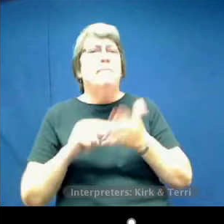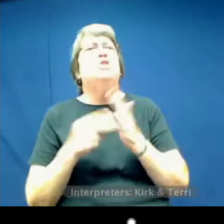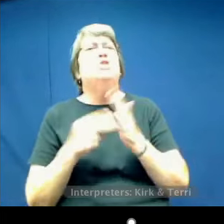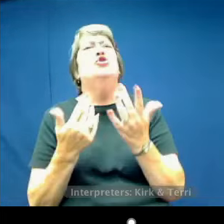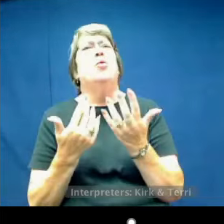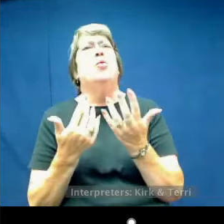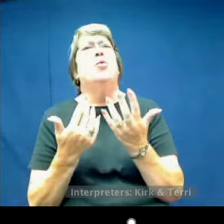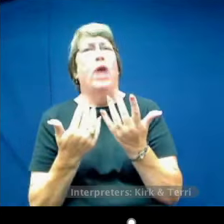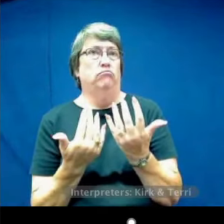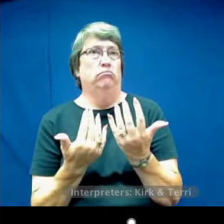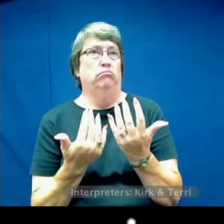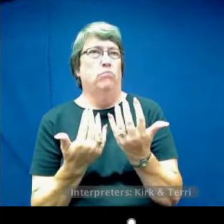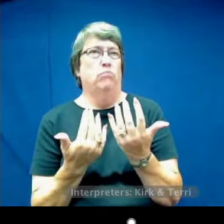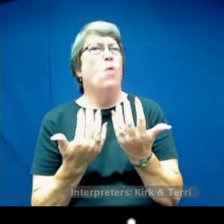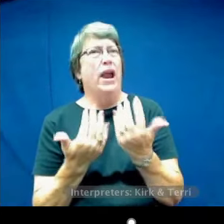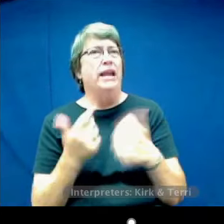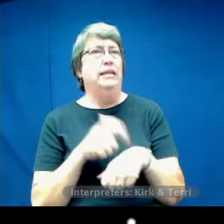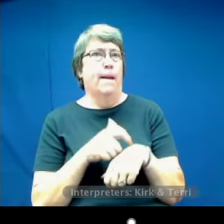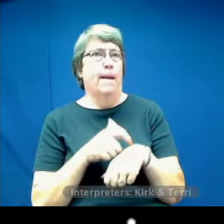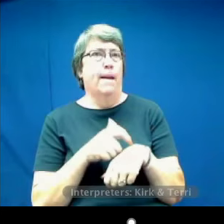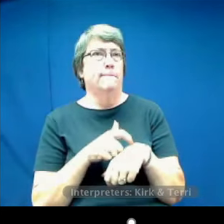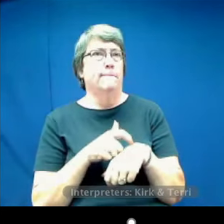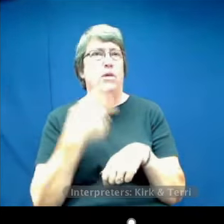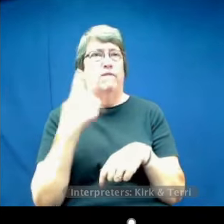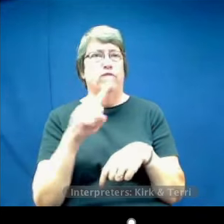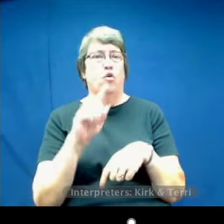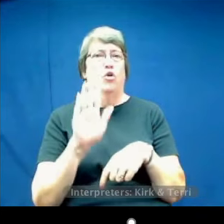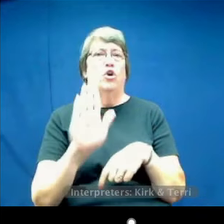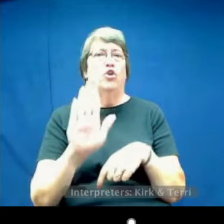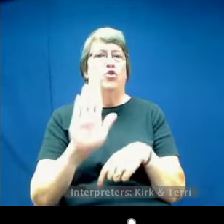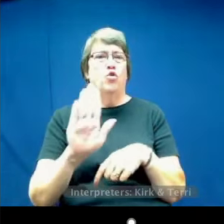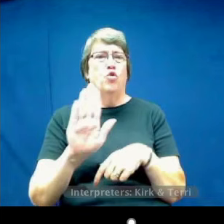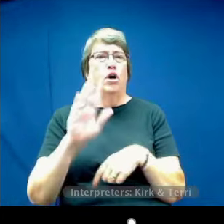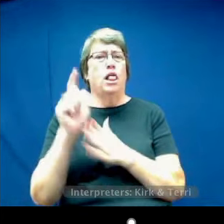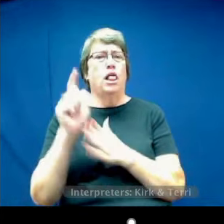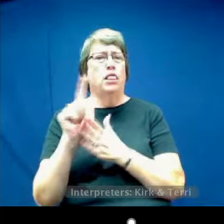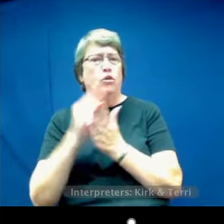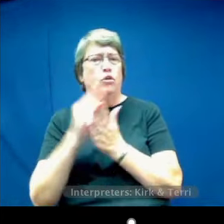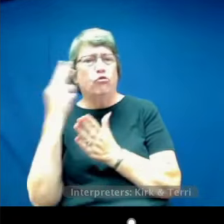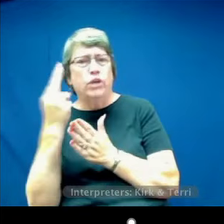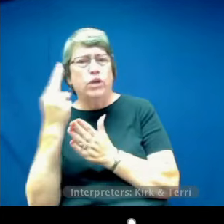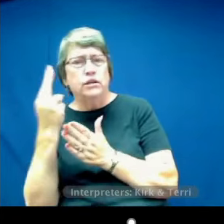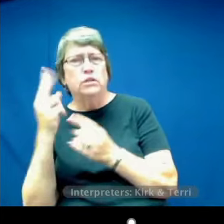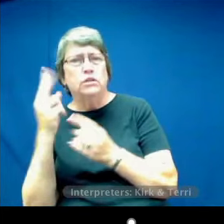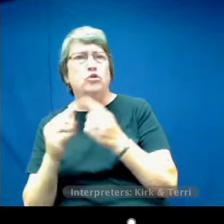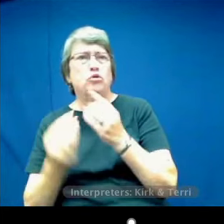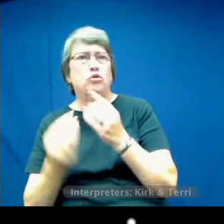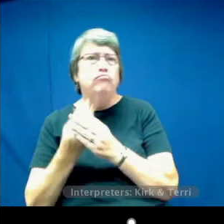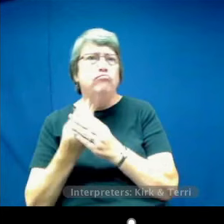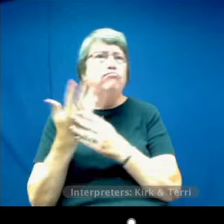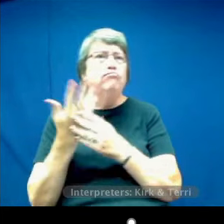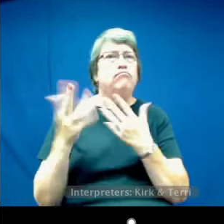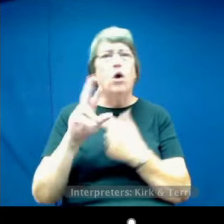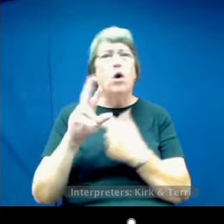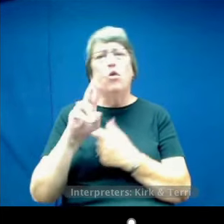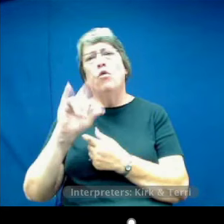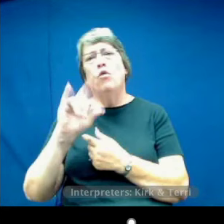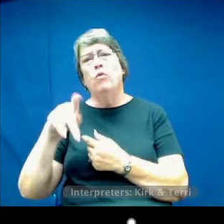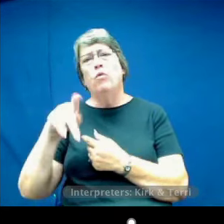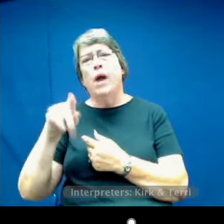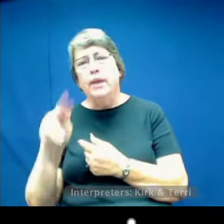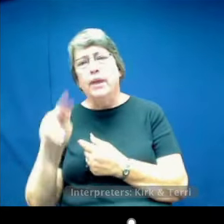essentially, while we're waiting for your grounds to ripen, which is what it's called when you have qualified by